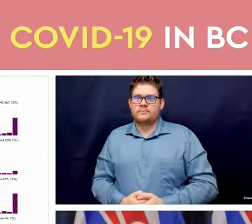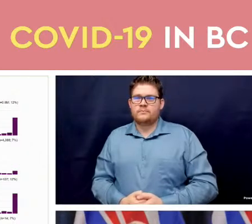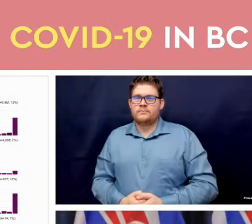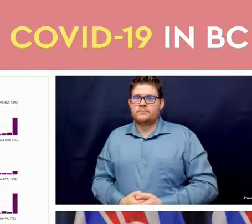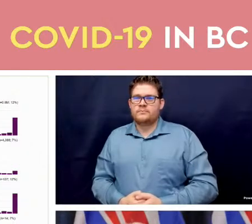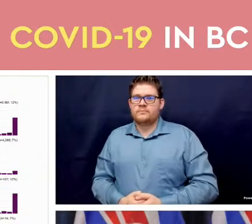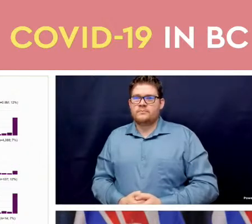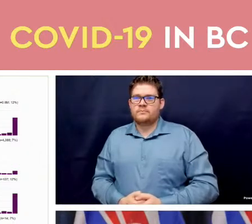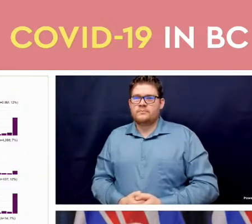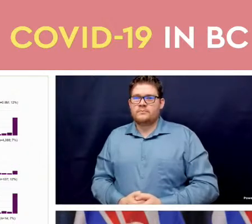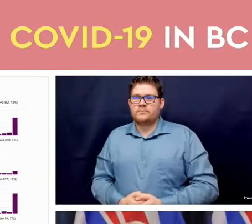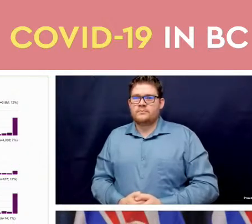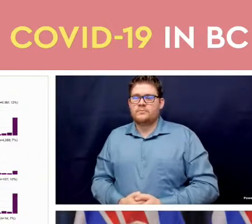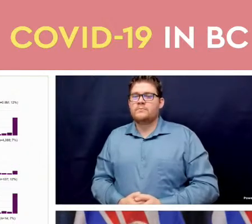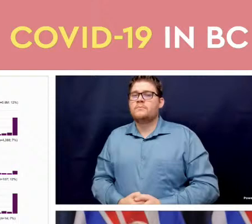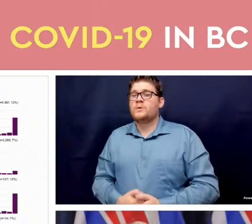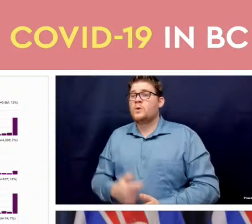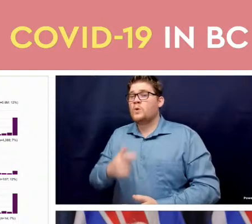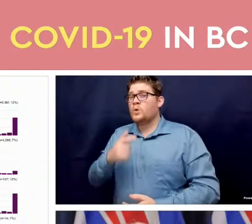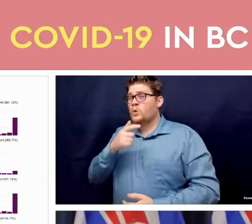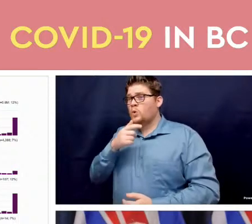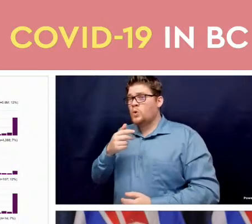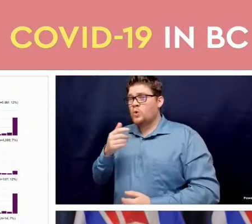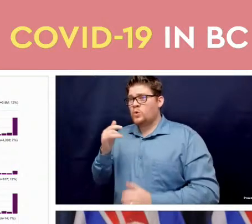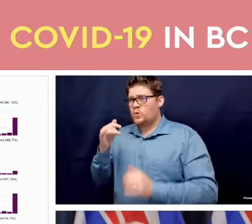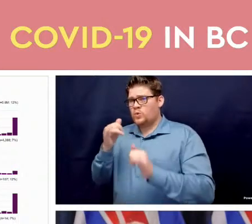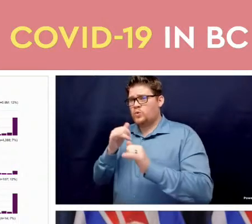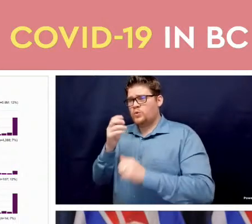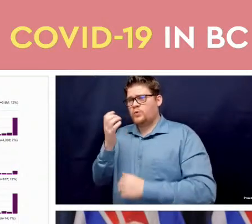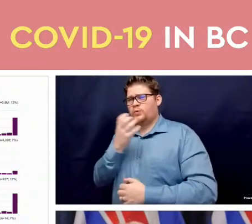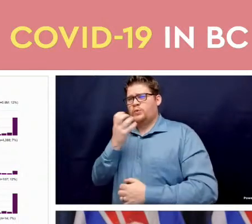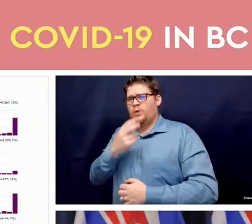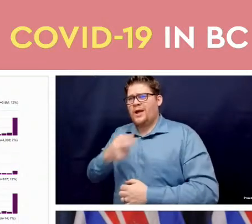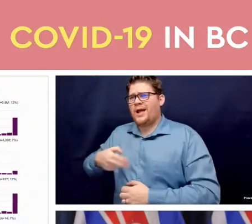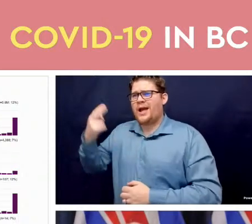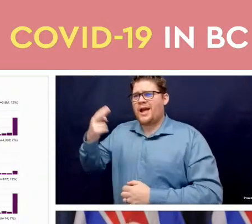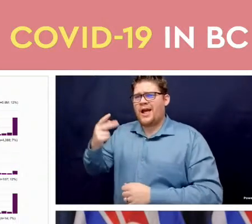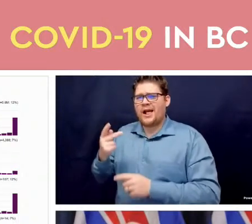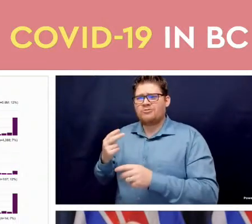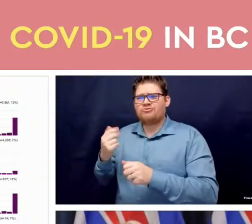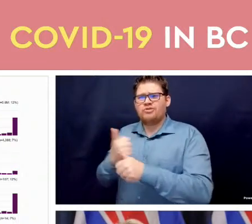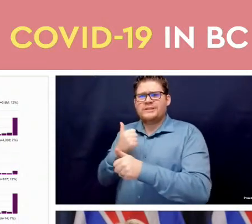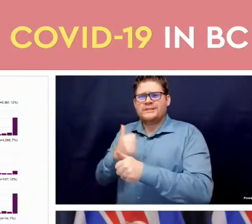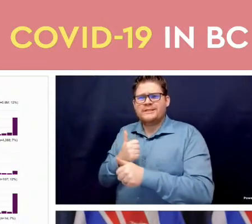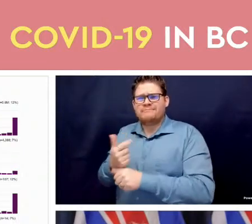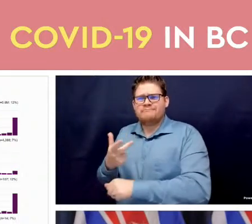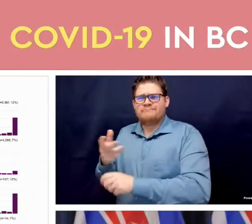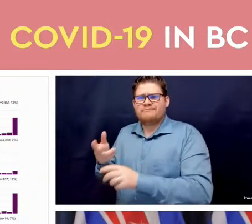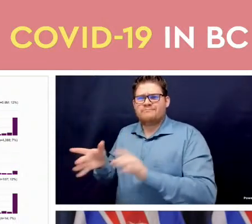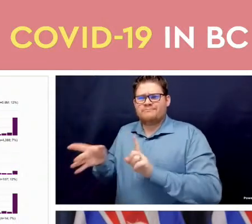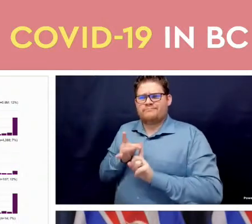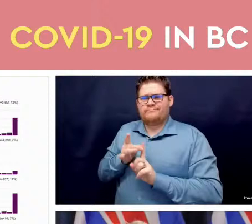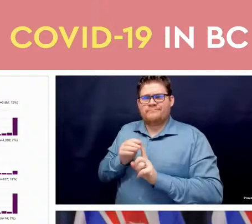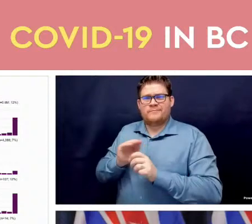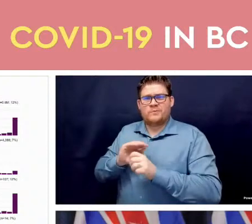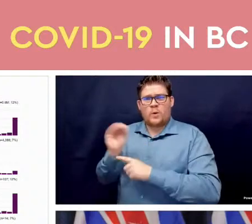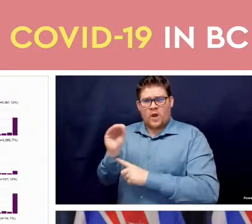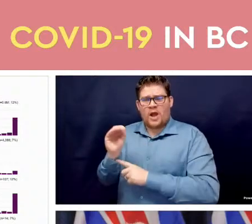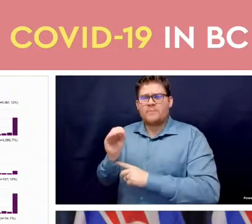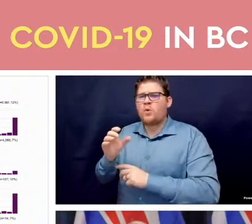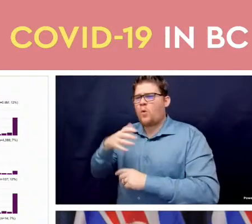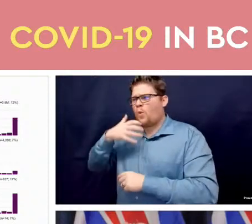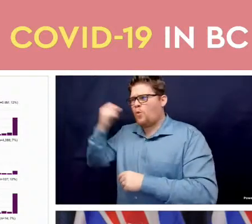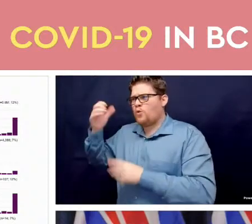severe illness, for ending up in hospital, or having complications from COVID-19. And that's really important. And vaccination